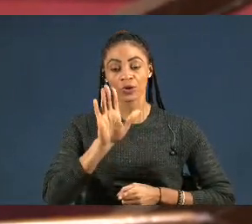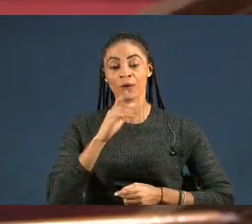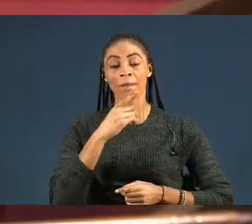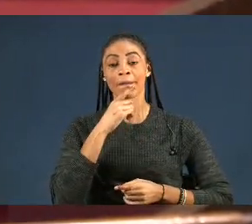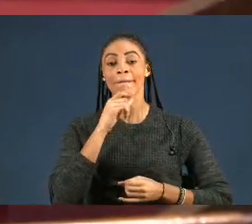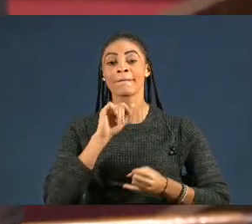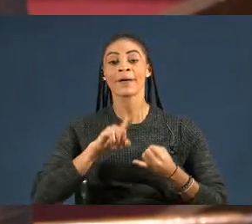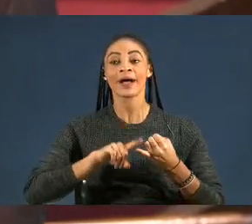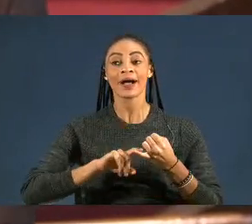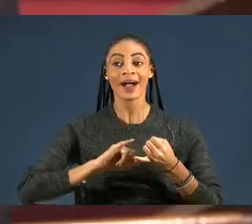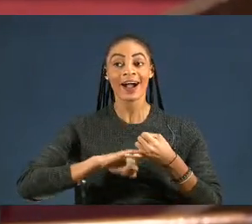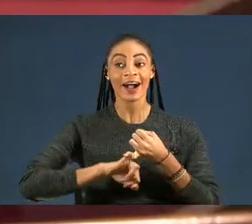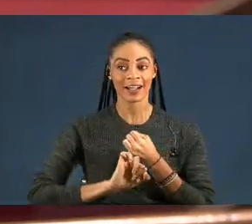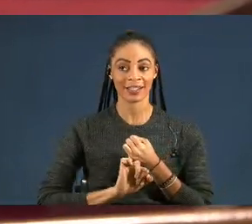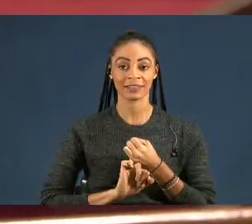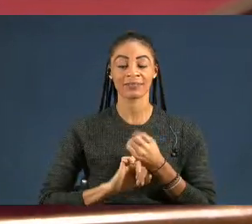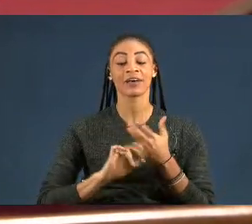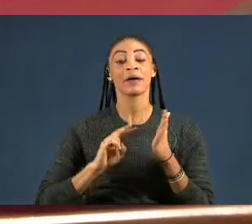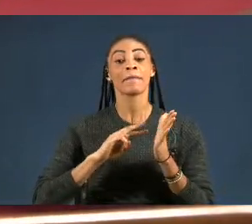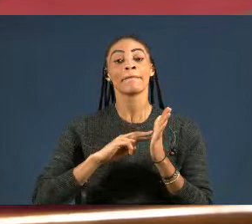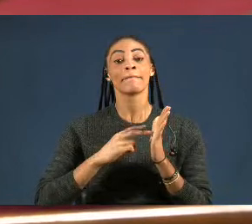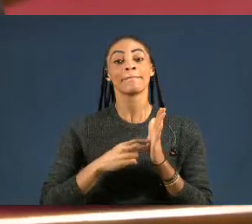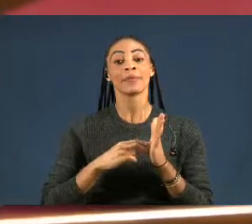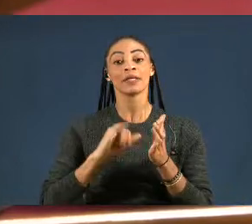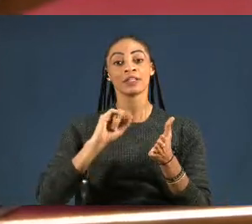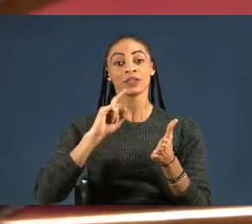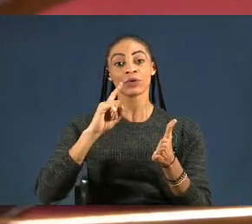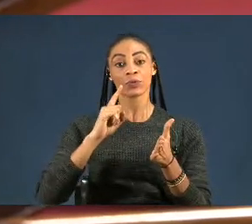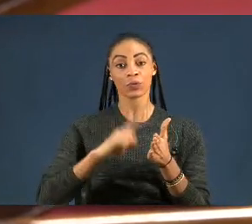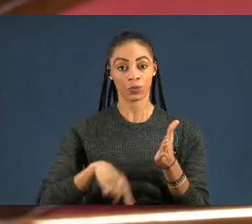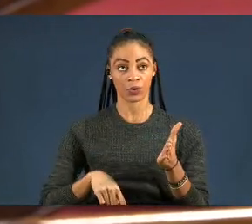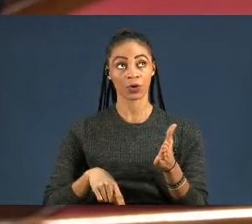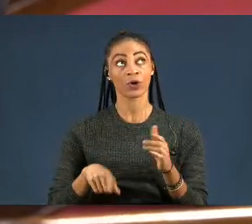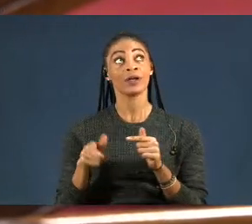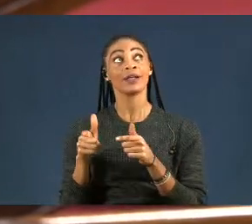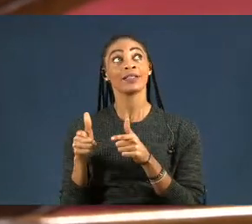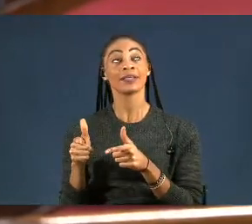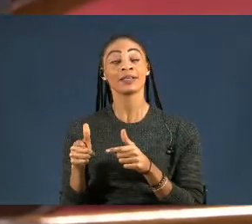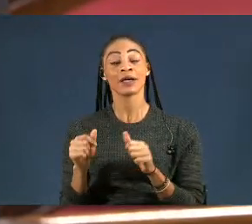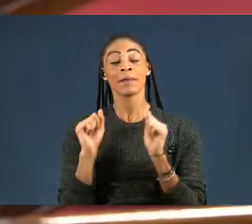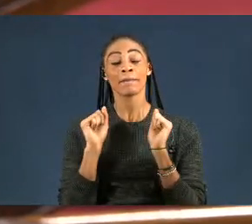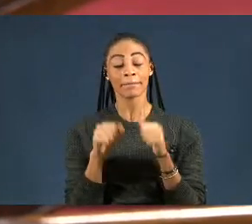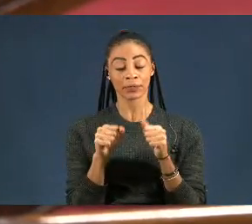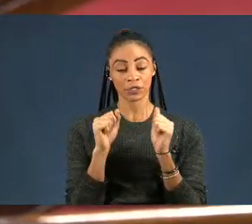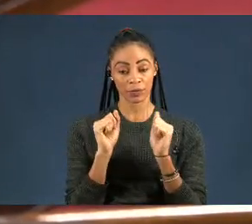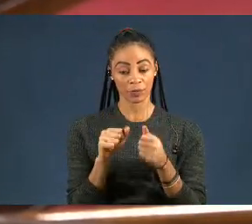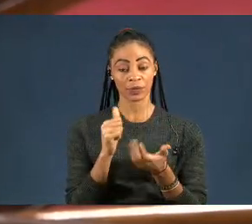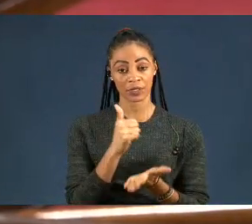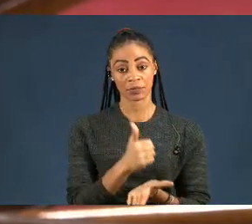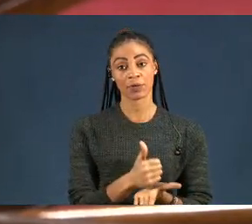your husband? And this can help us. This is a key that can shift something.